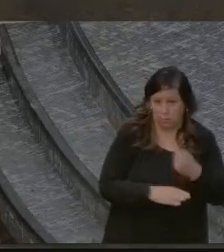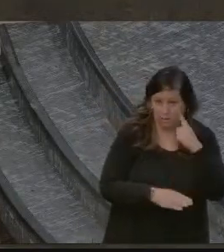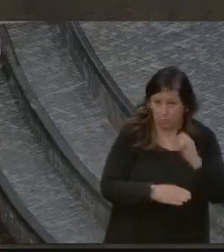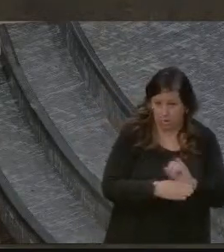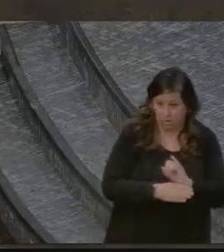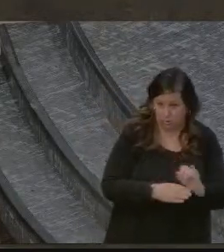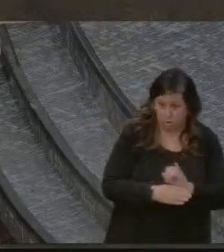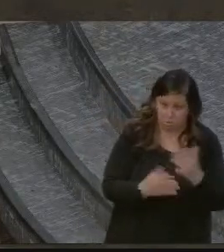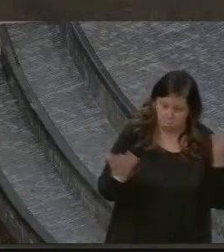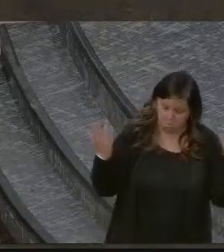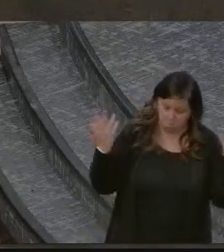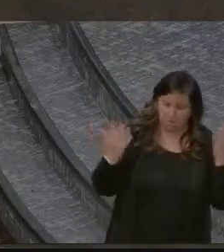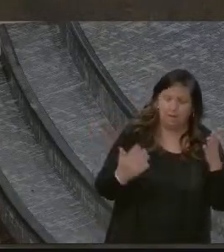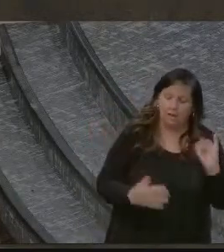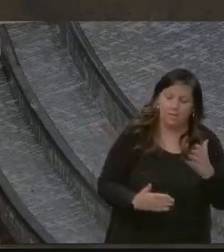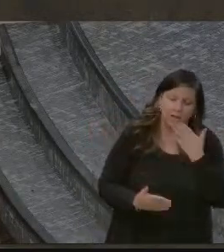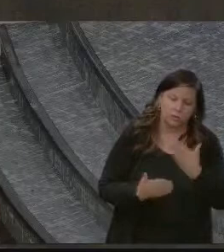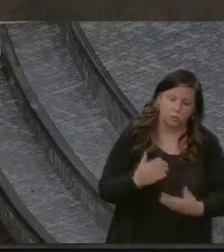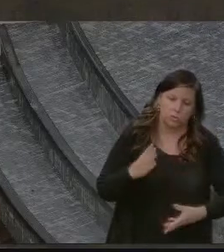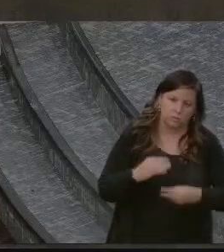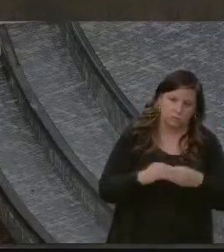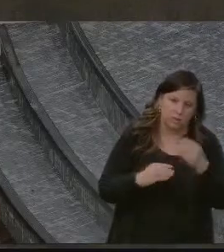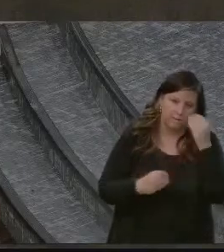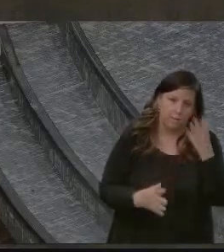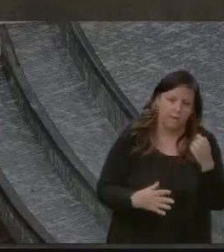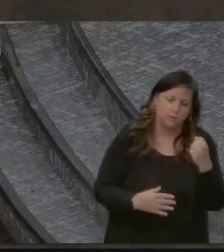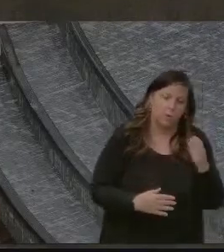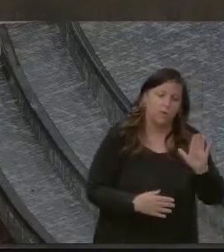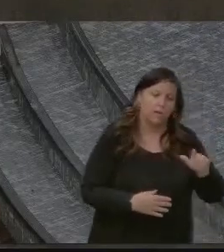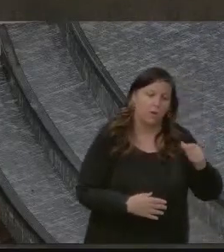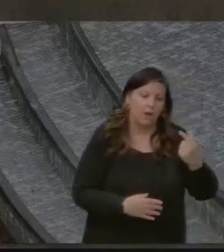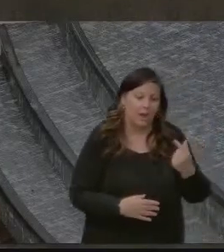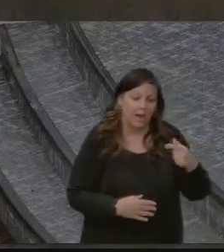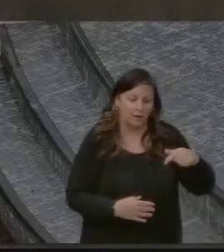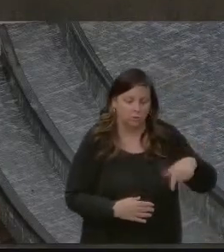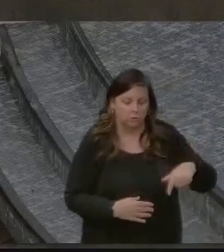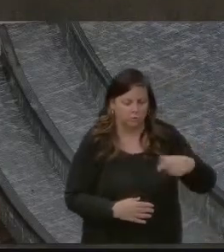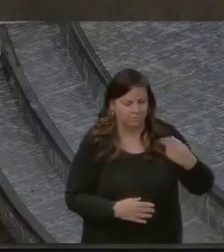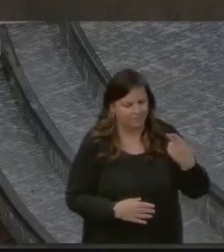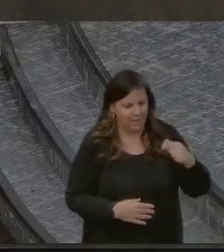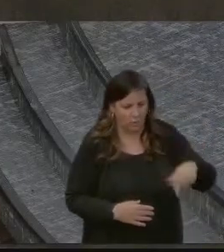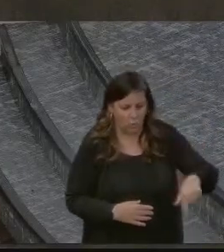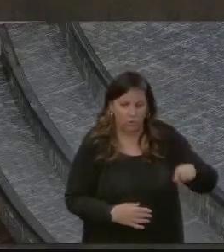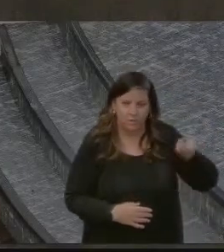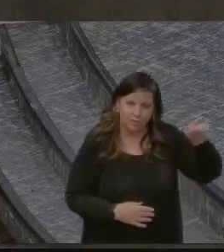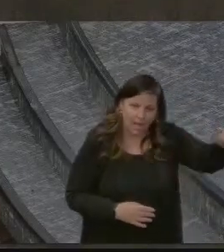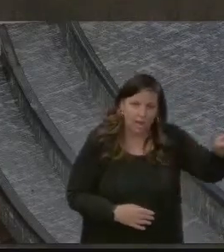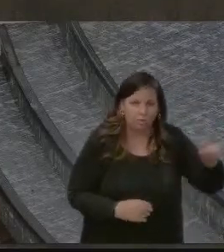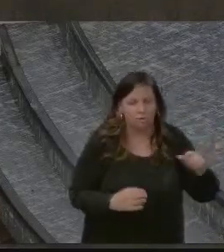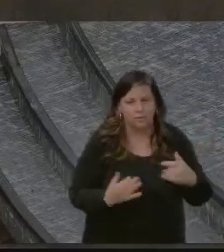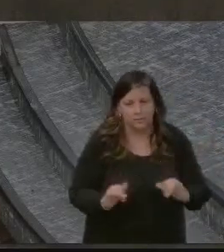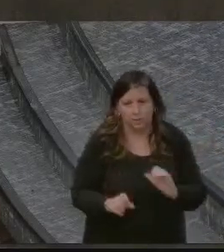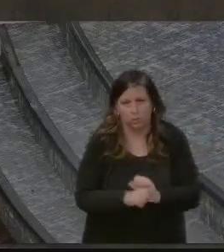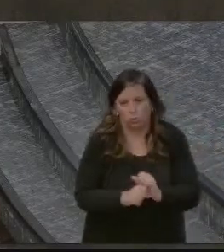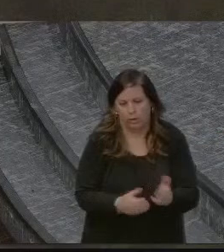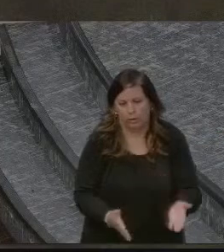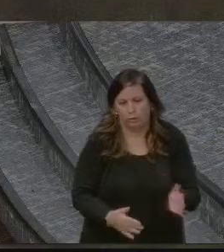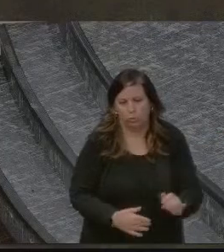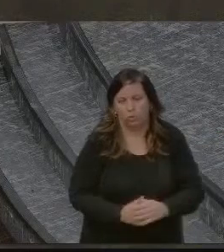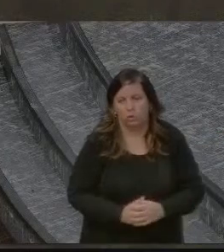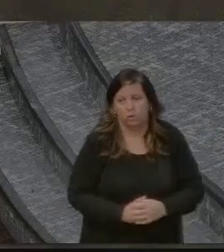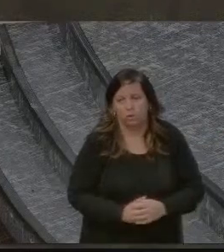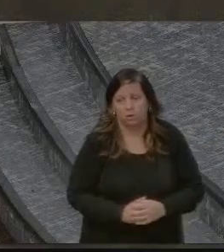That is good additional information. So even though they're headquarters, they do, okay. All